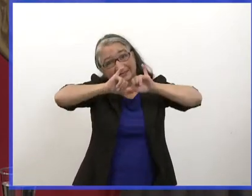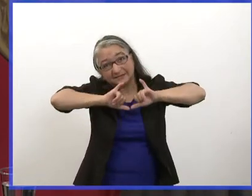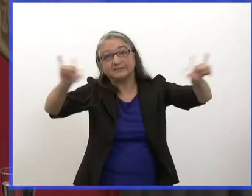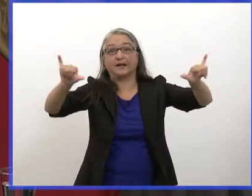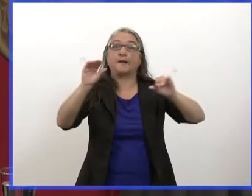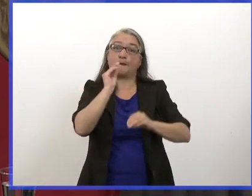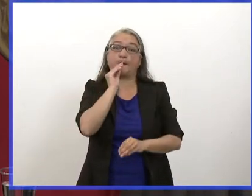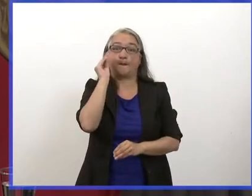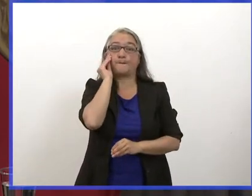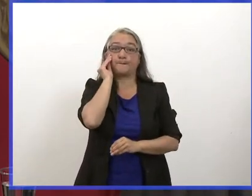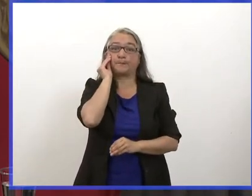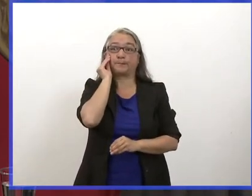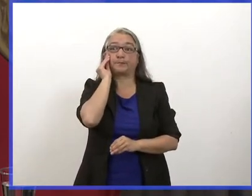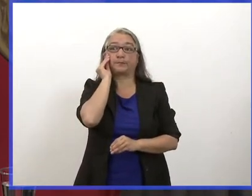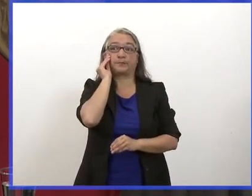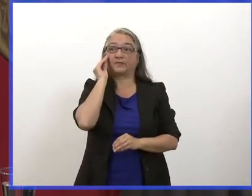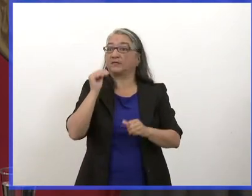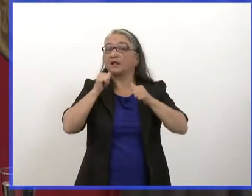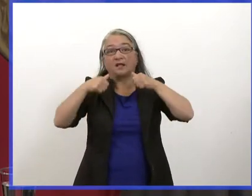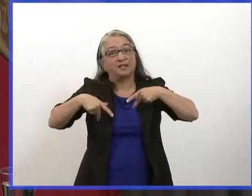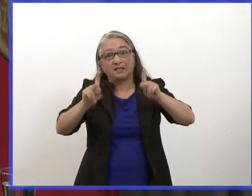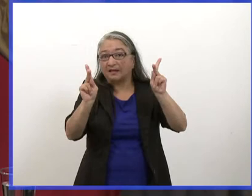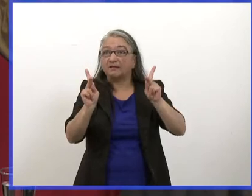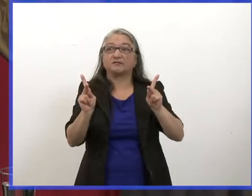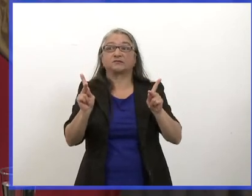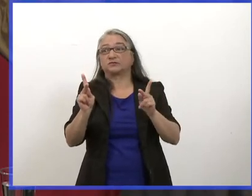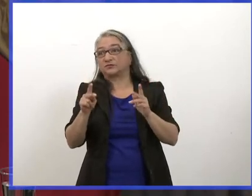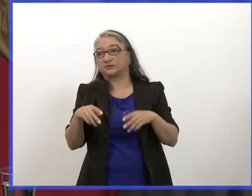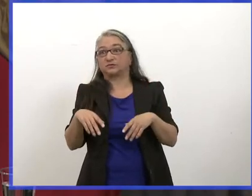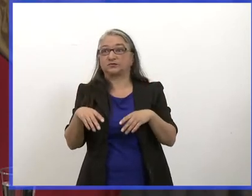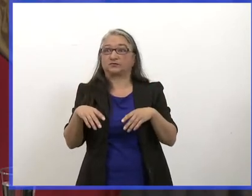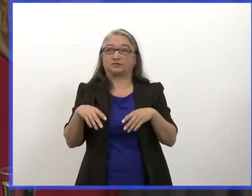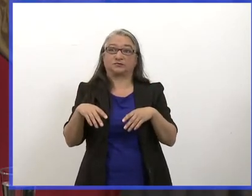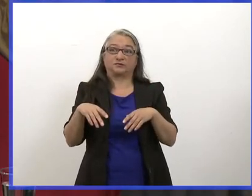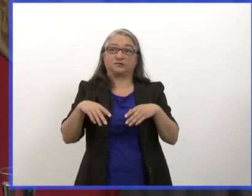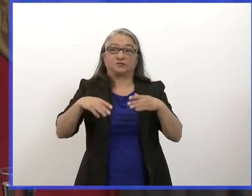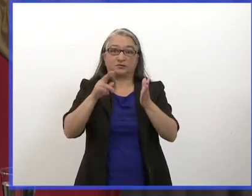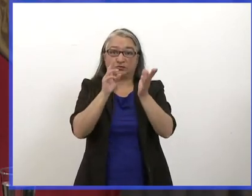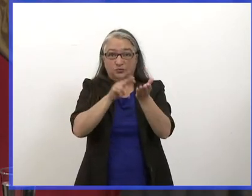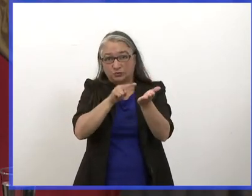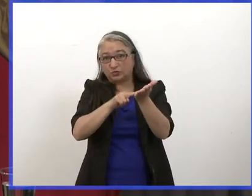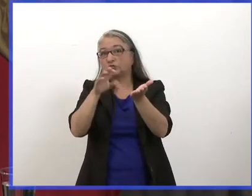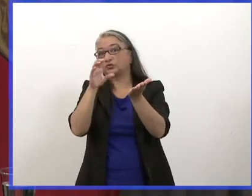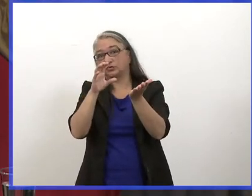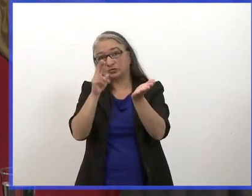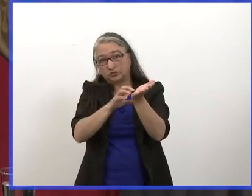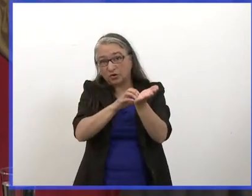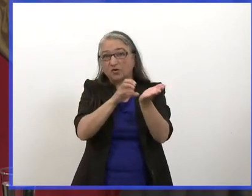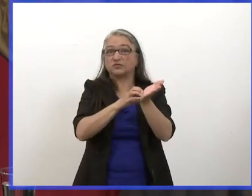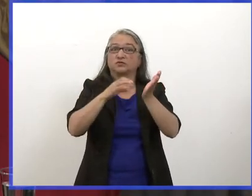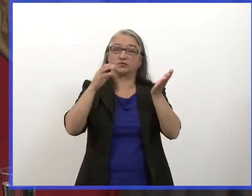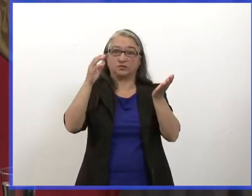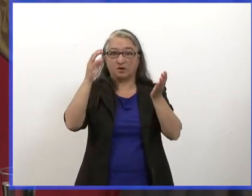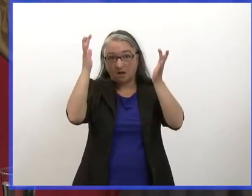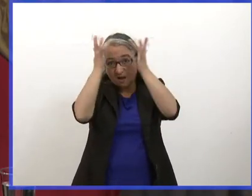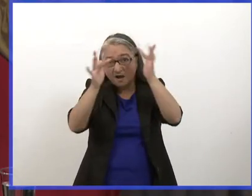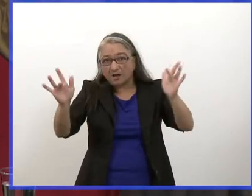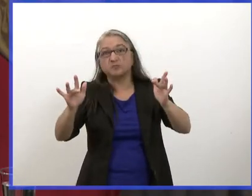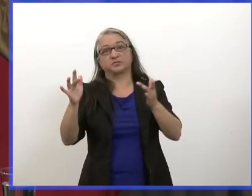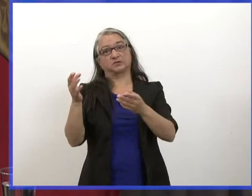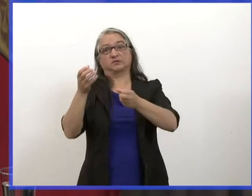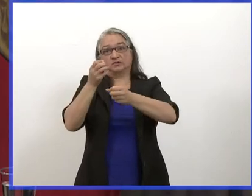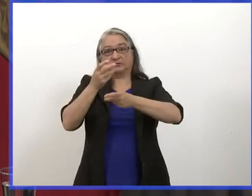have the ability to care for people when they need that help, not just COVID patients, but others as well, many of whom have been